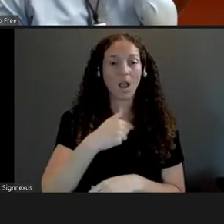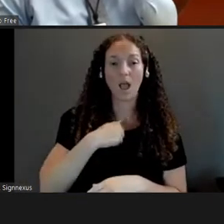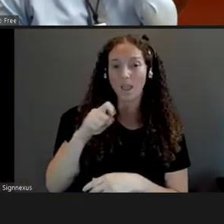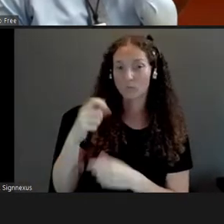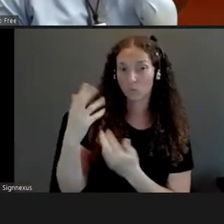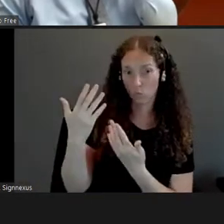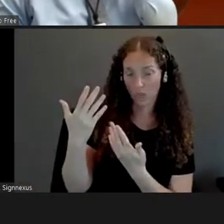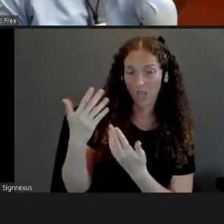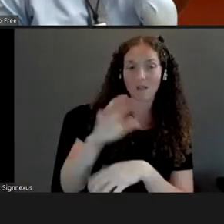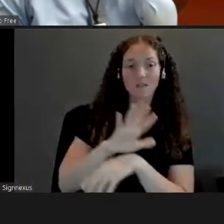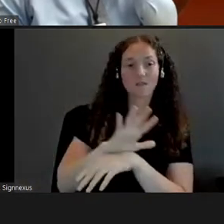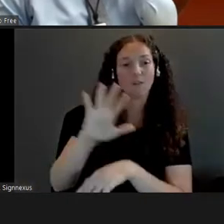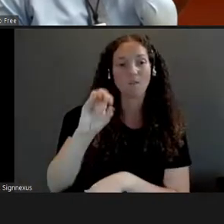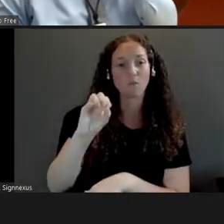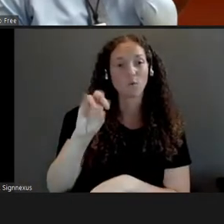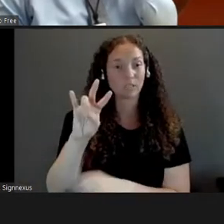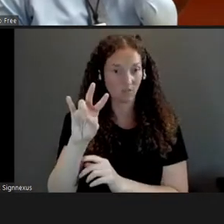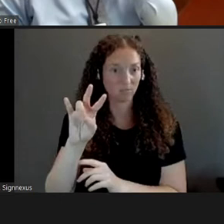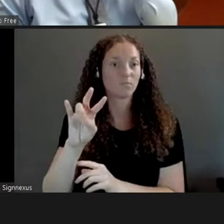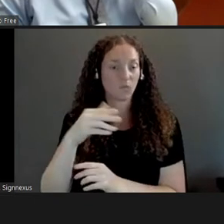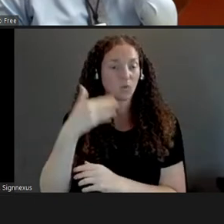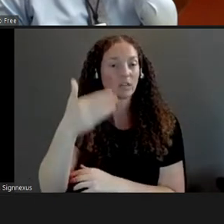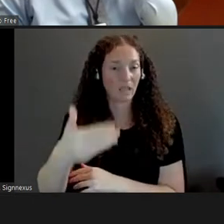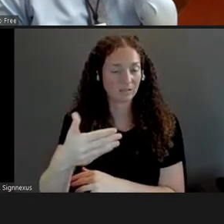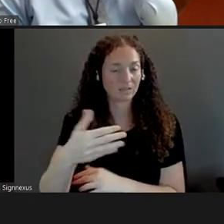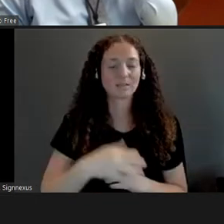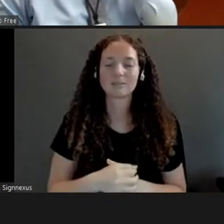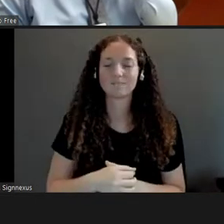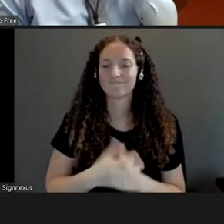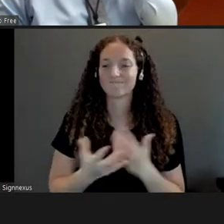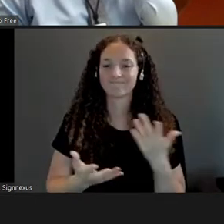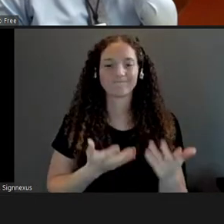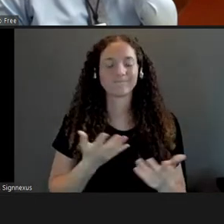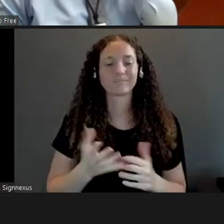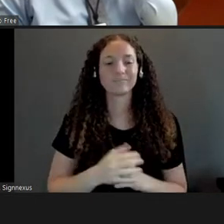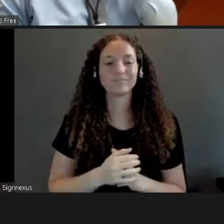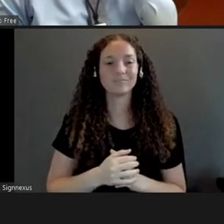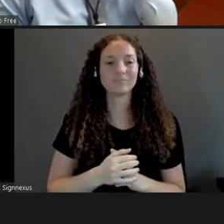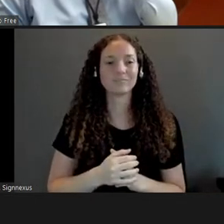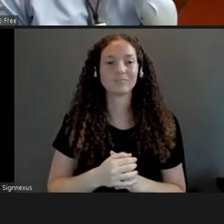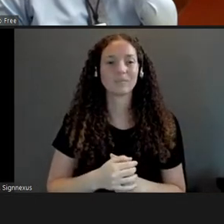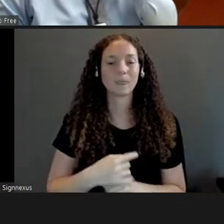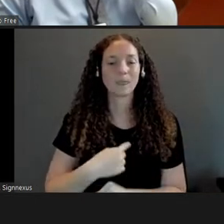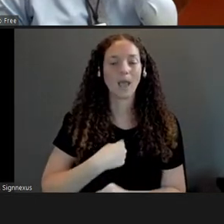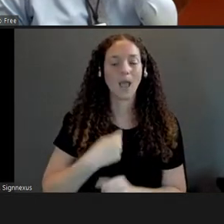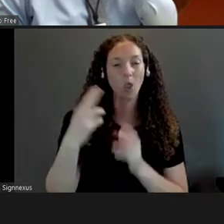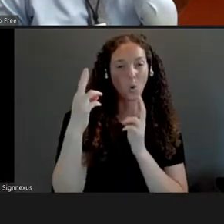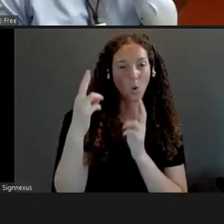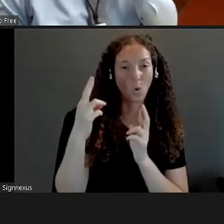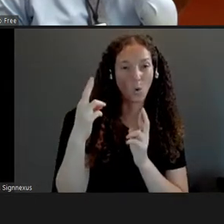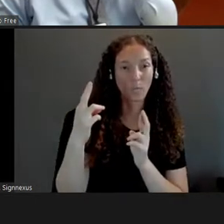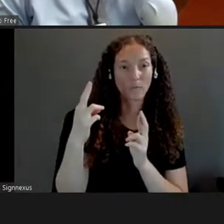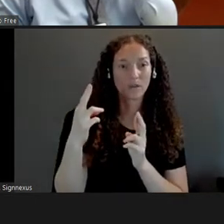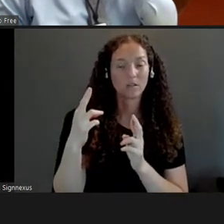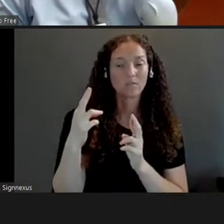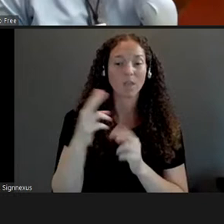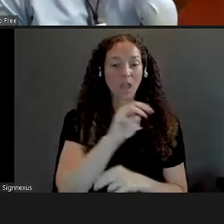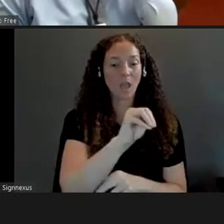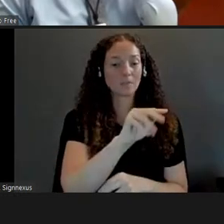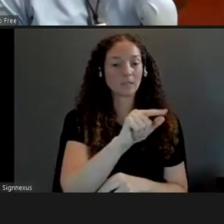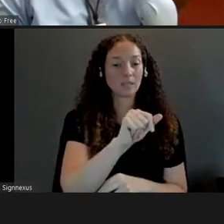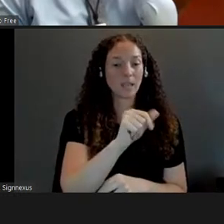till at least 5:07 to get the next one. So I hope that this was just an oversight by the